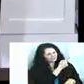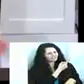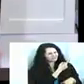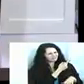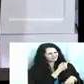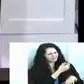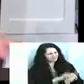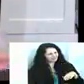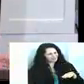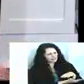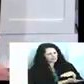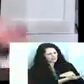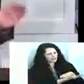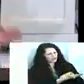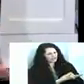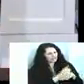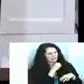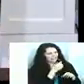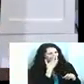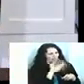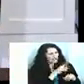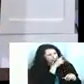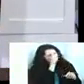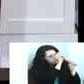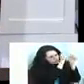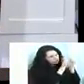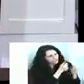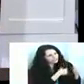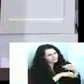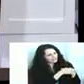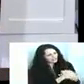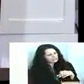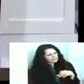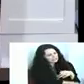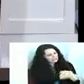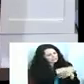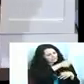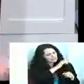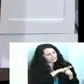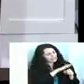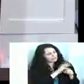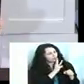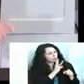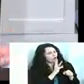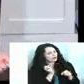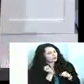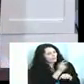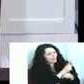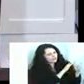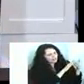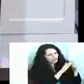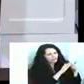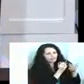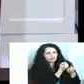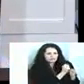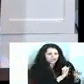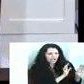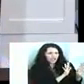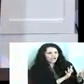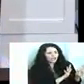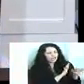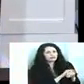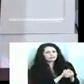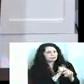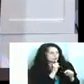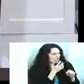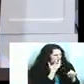when it was shady, when there was no heat, when they could go and they could draw water enough for the day and return to their village in the safety of the lack of